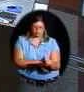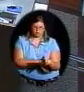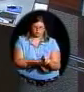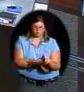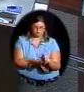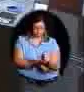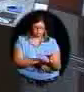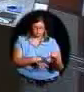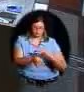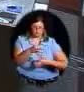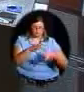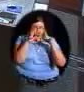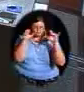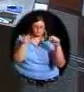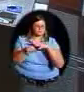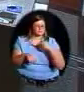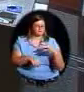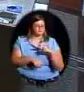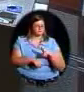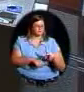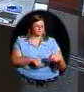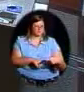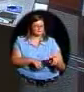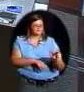board meeting this evening. And I would second that.